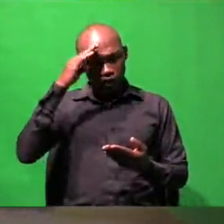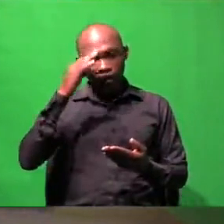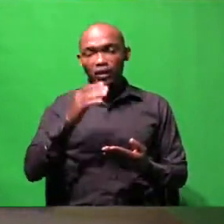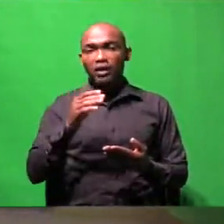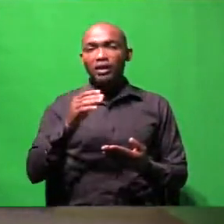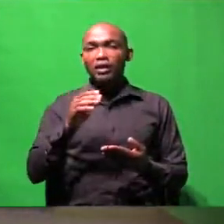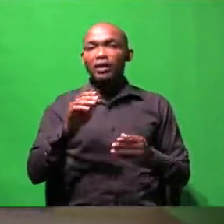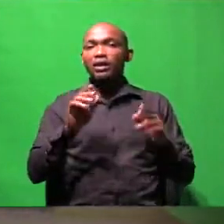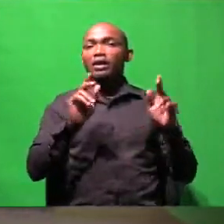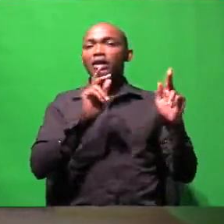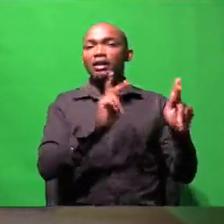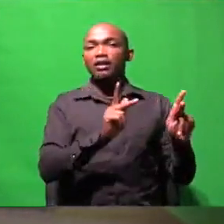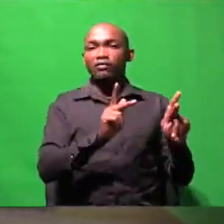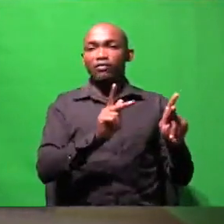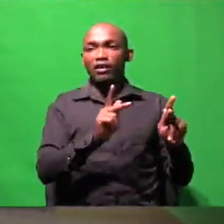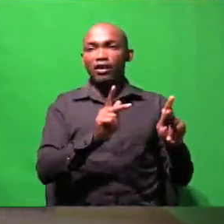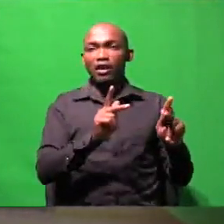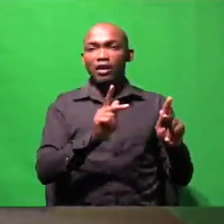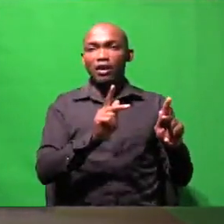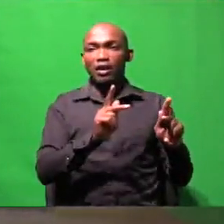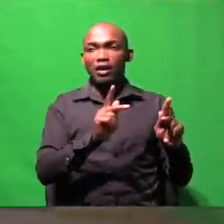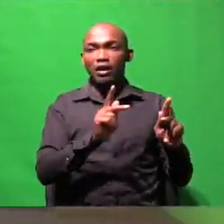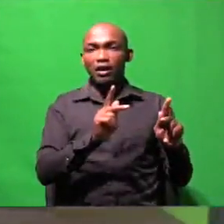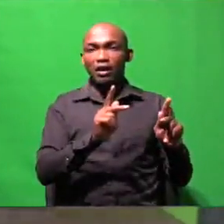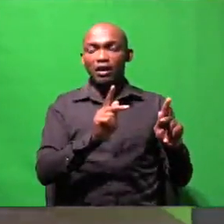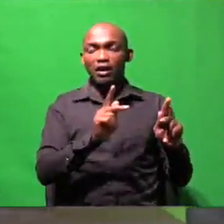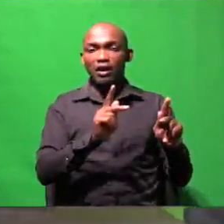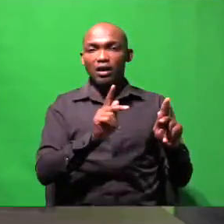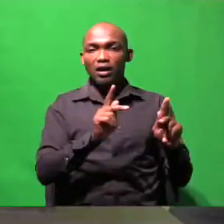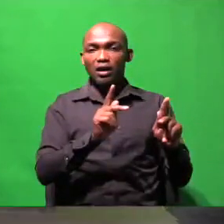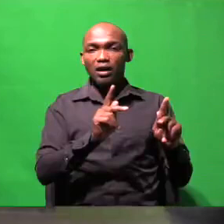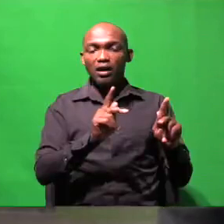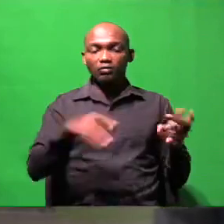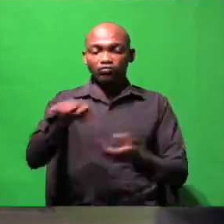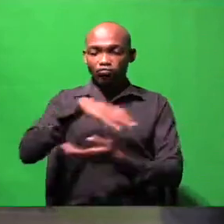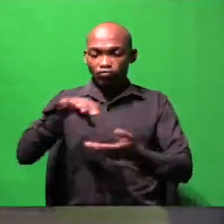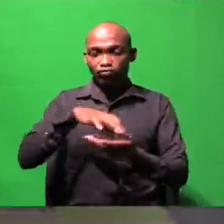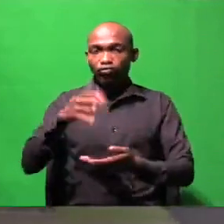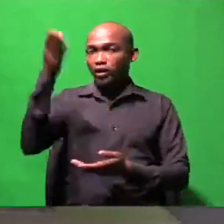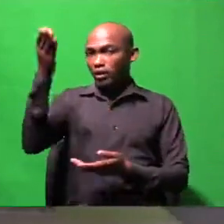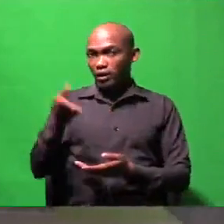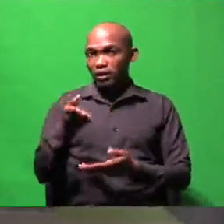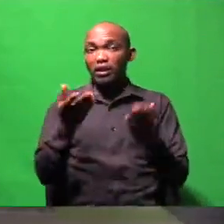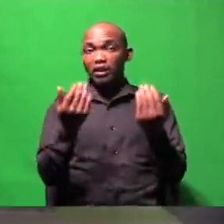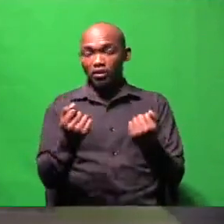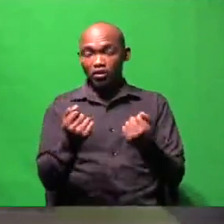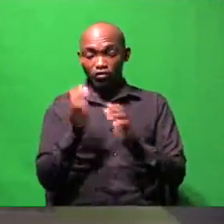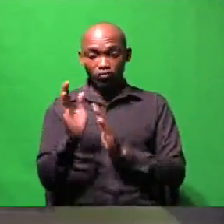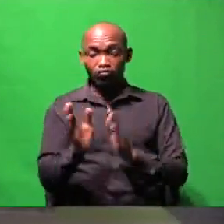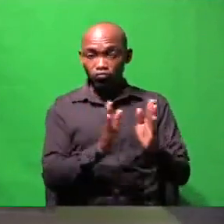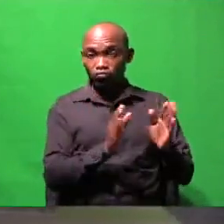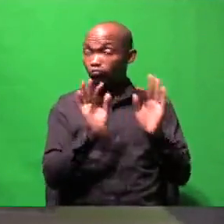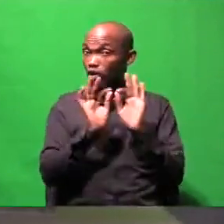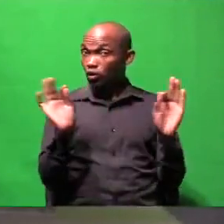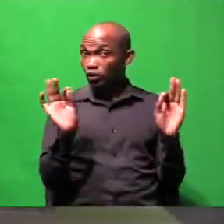if I rearrange? Are you going to arrange them according to